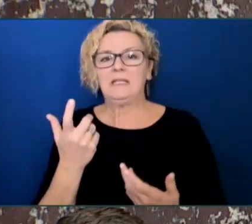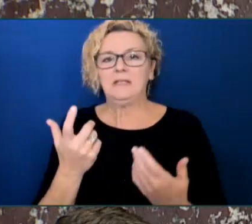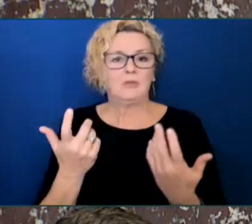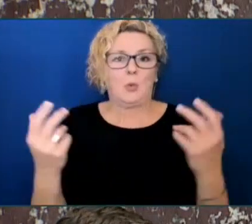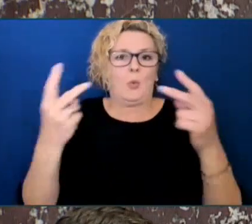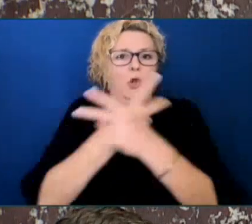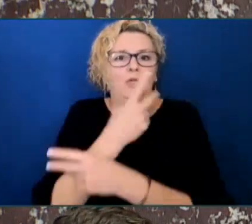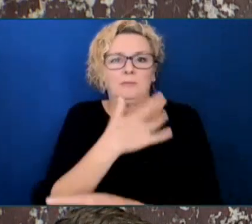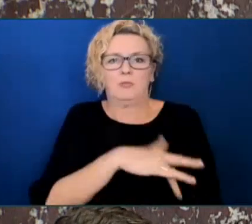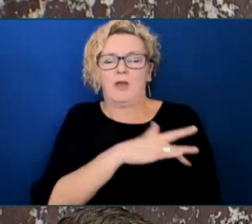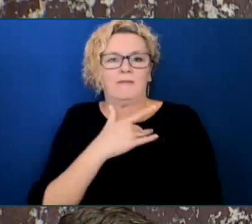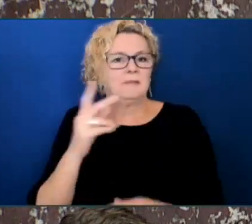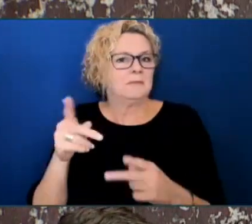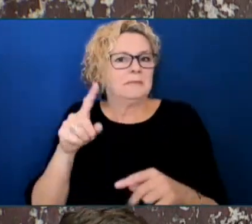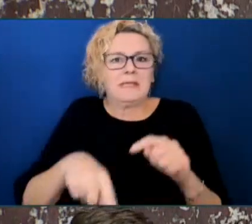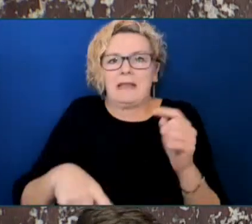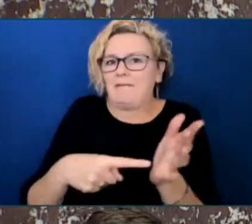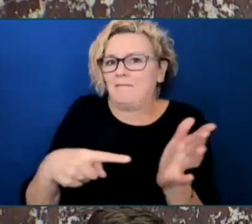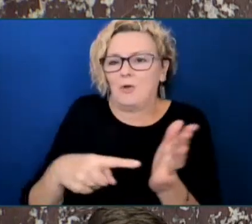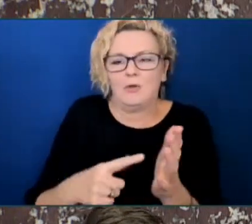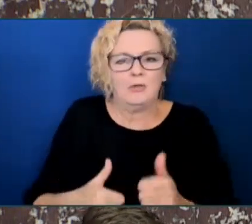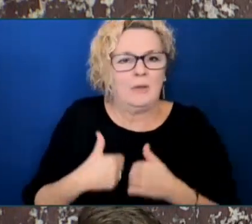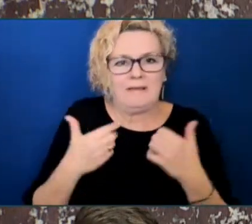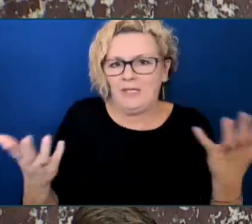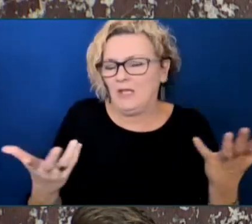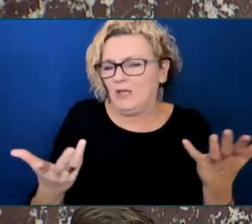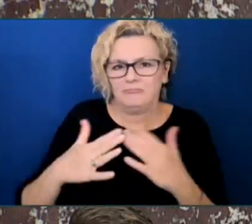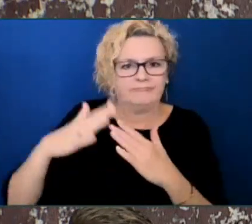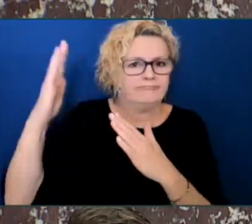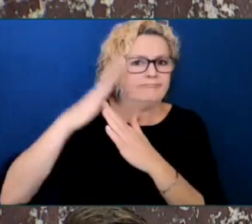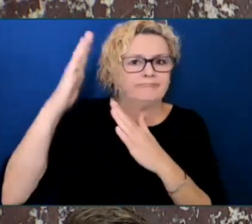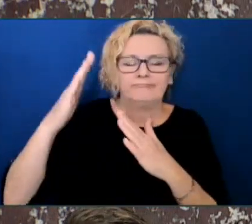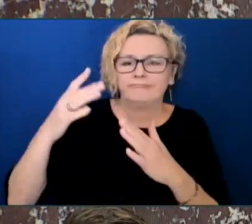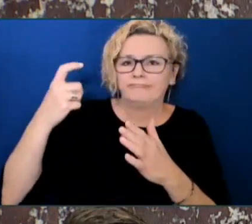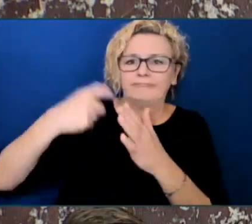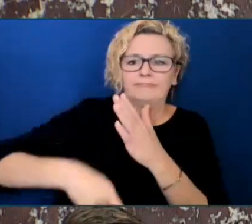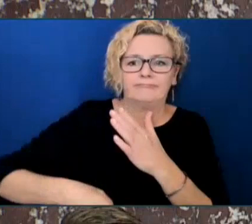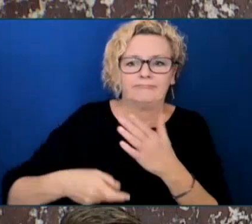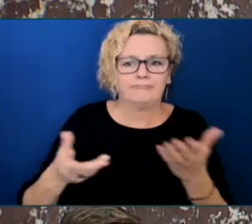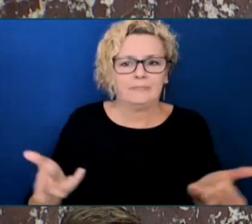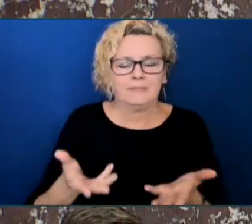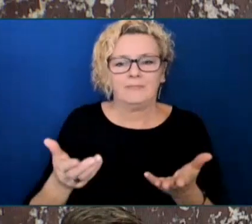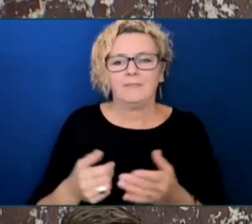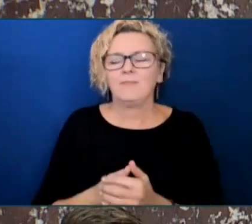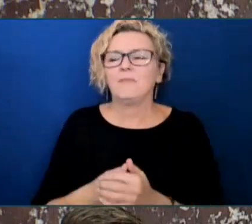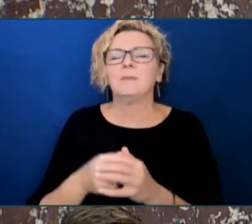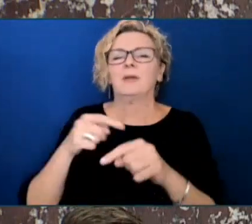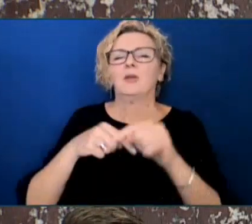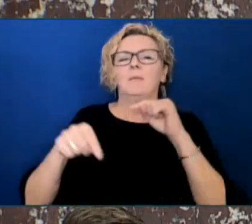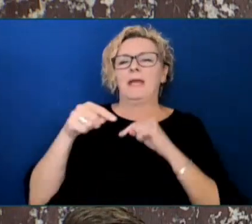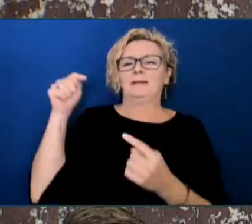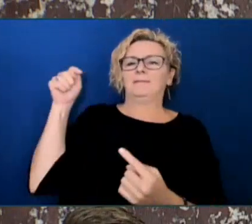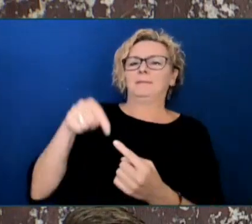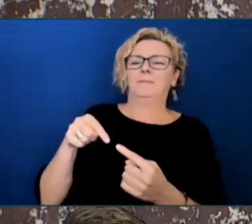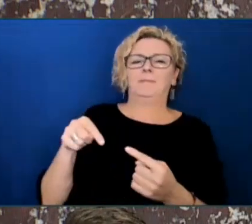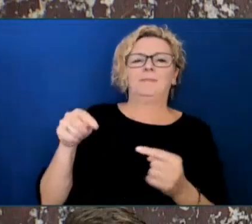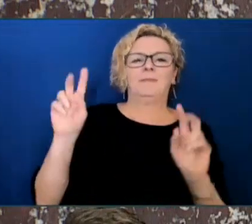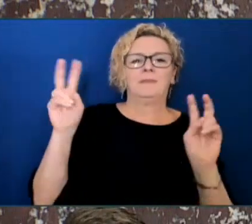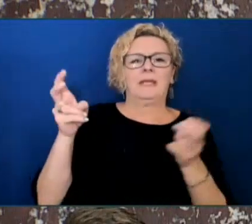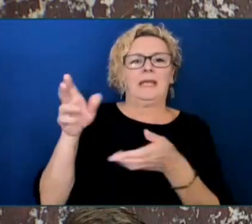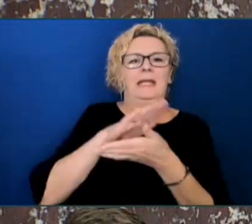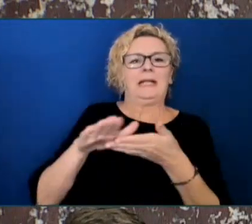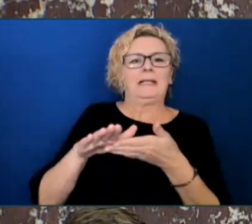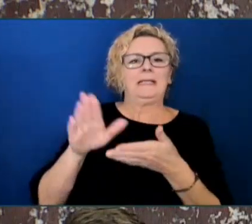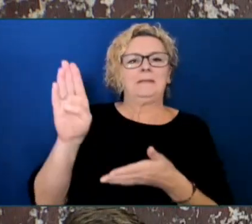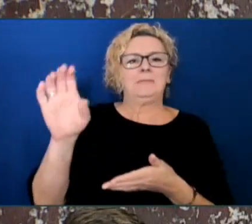this Premier's record. But back to the failing Clean BC scheme, where we're not seeing emissions drop. And in fact,